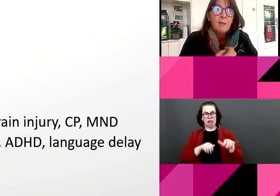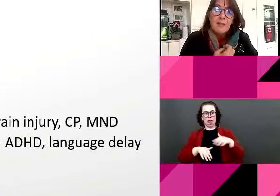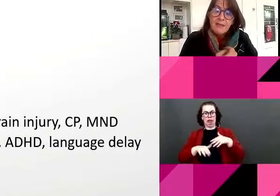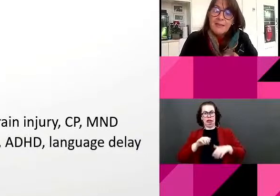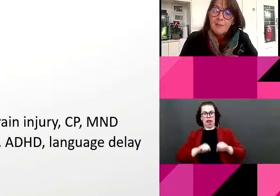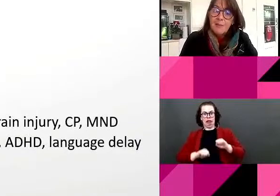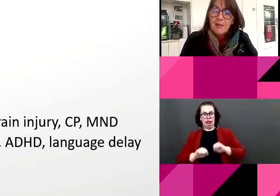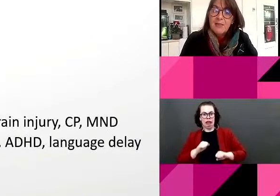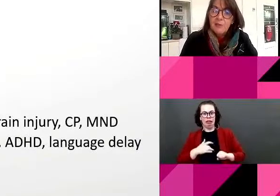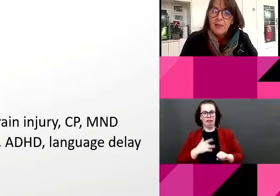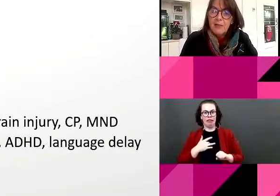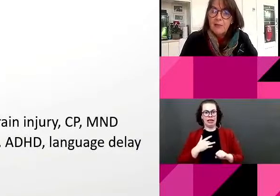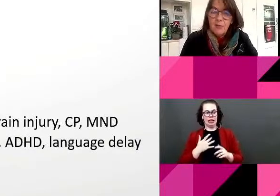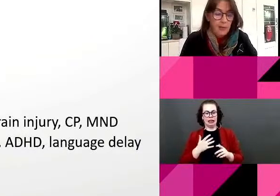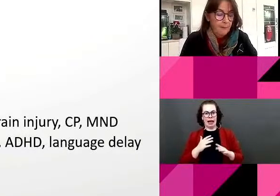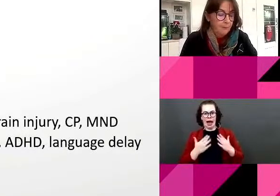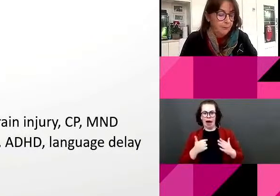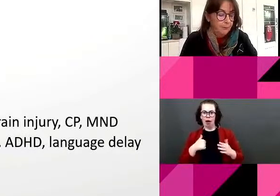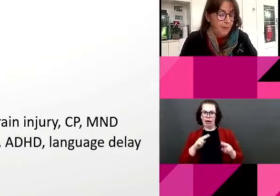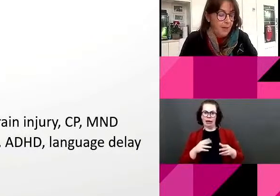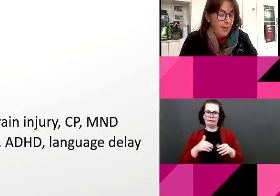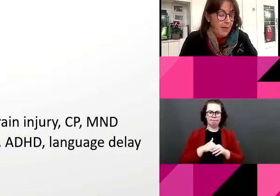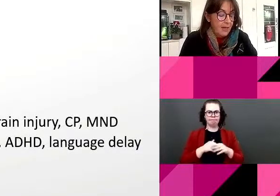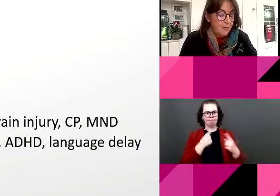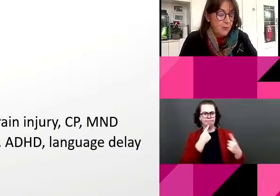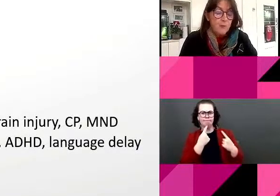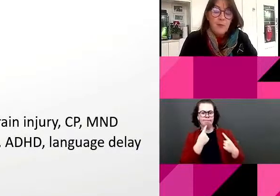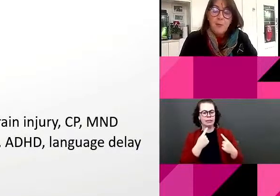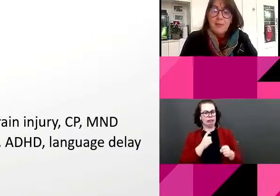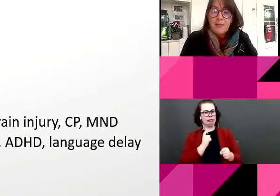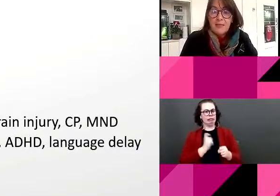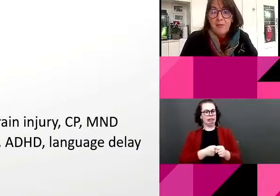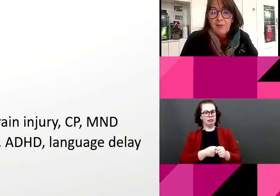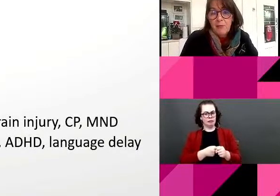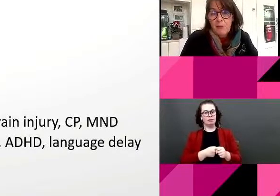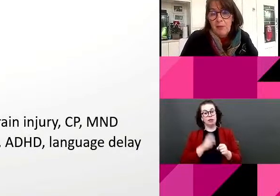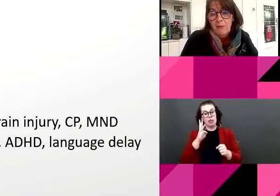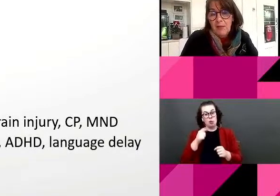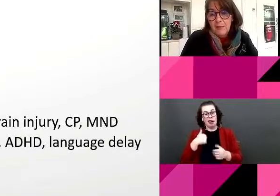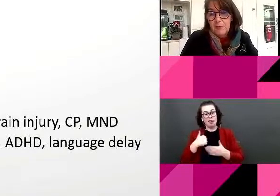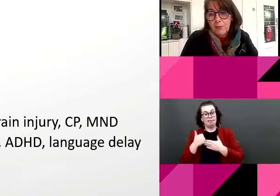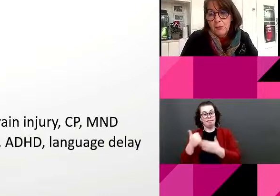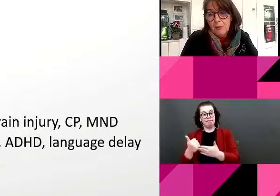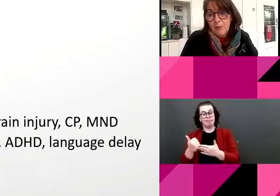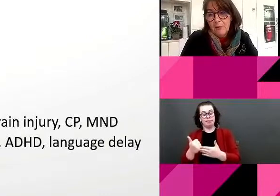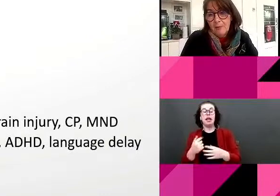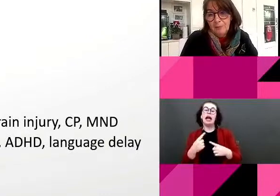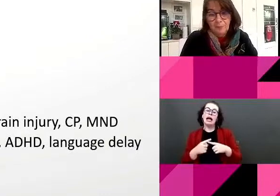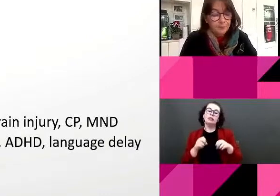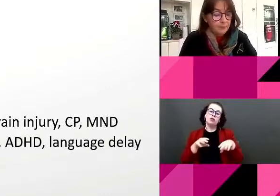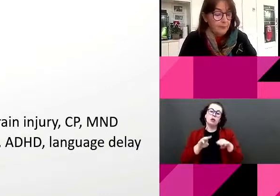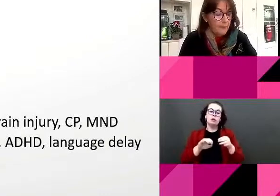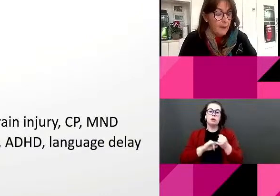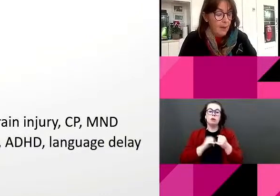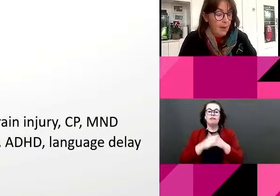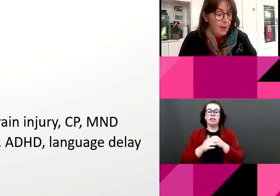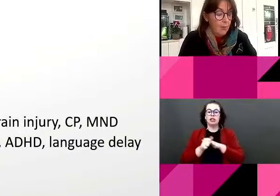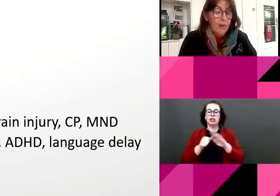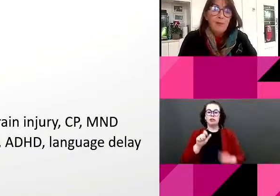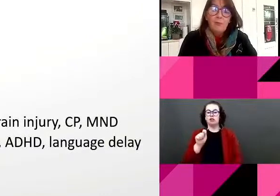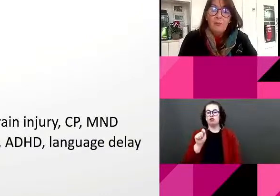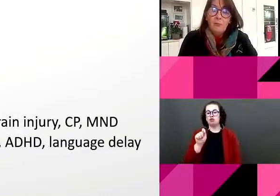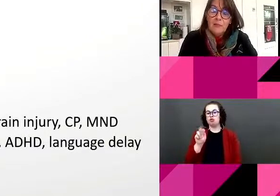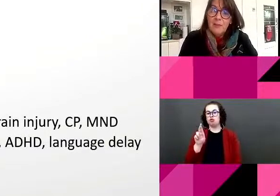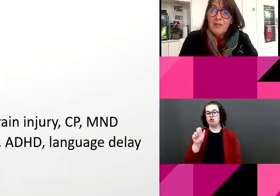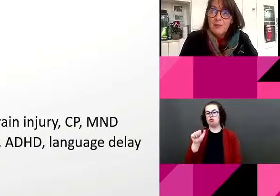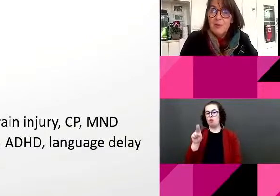actually participate effectively. And of course, people who are suffering from the effects of trauma.